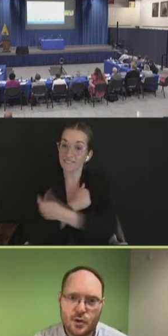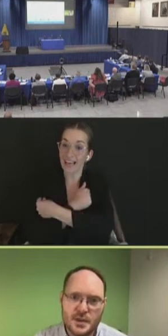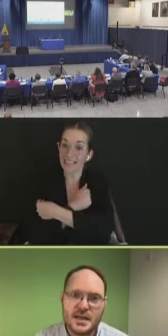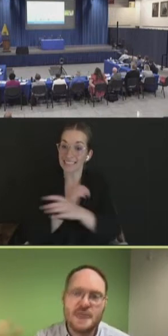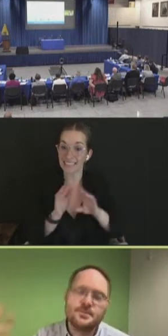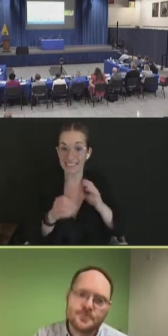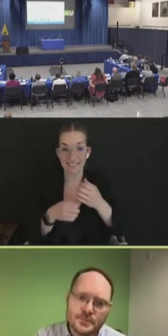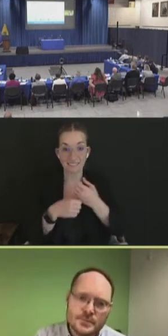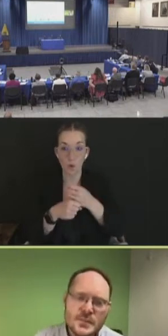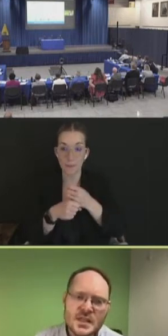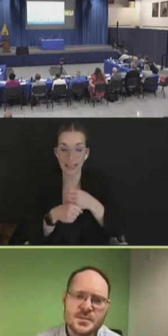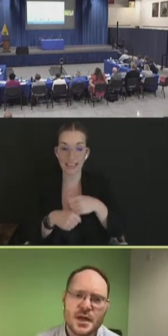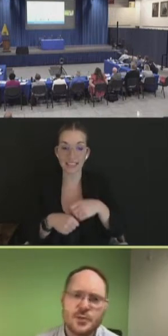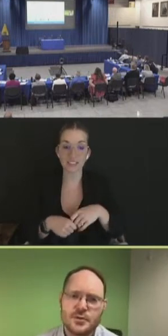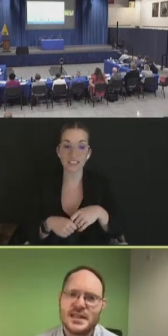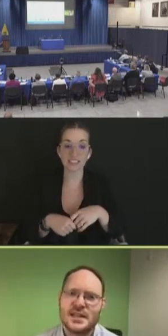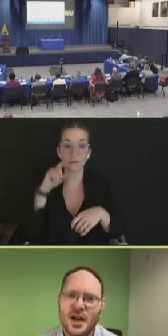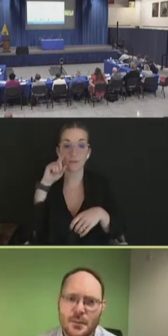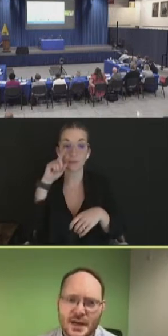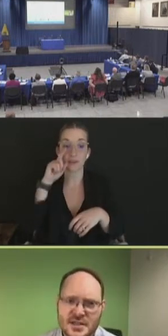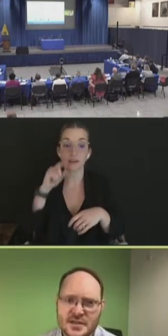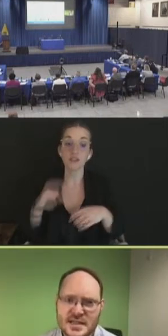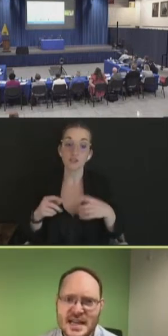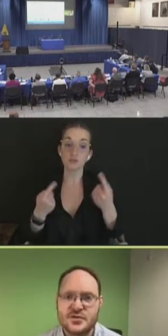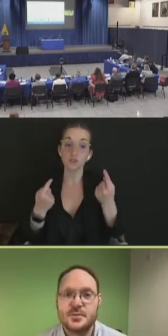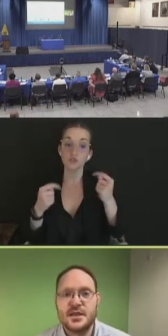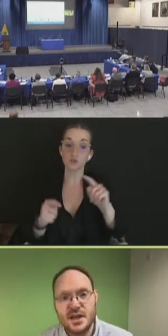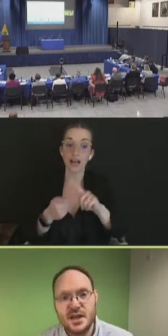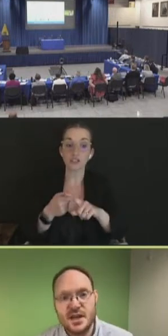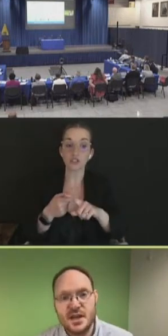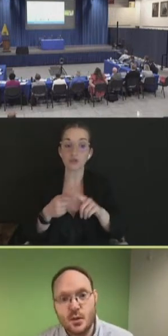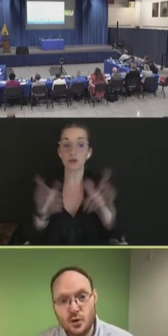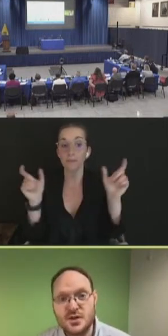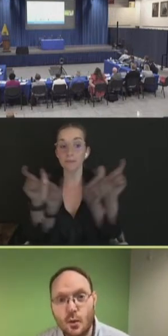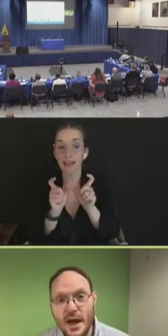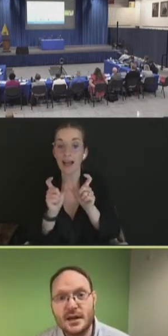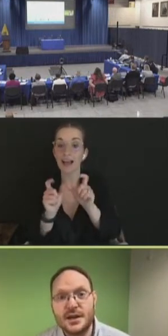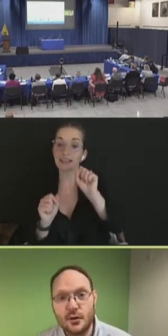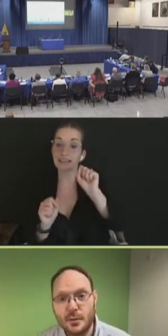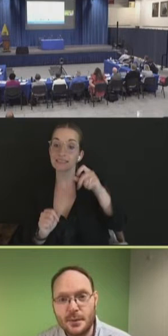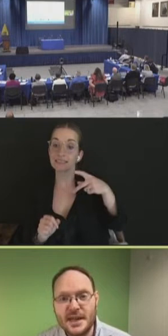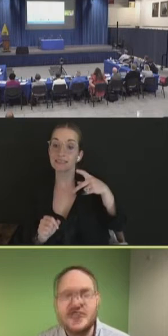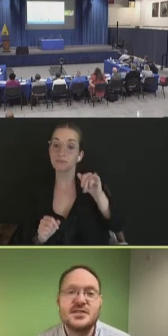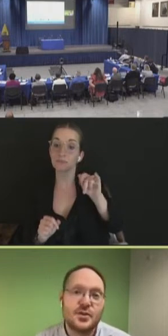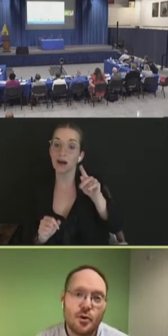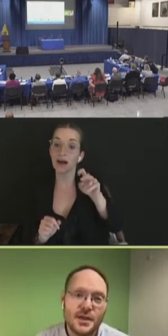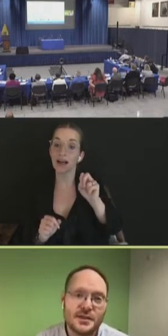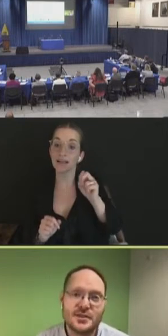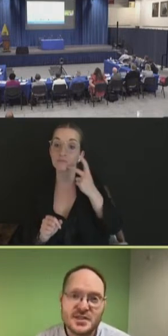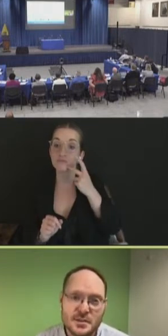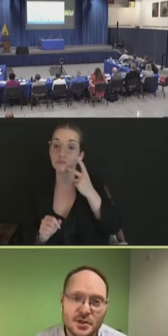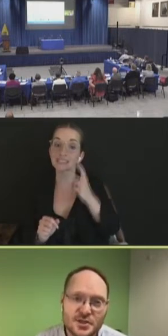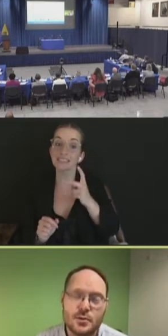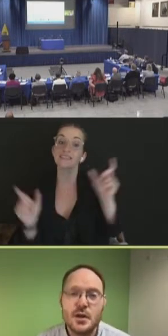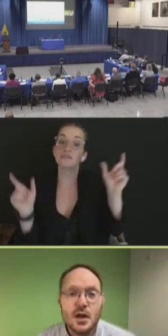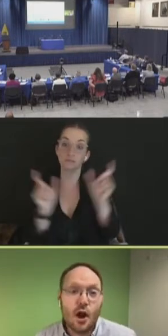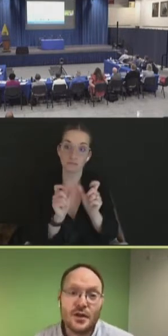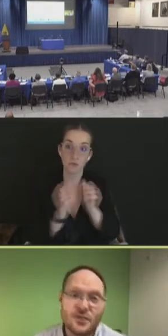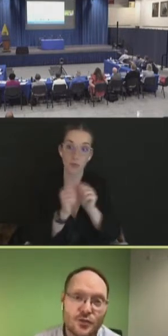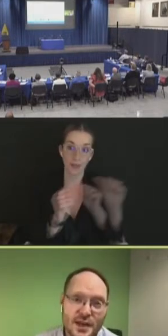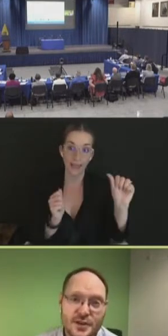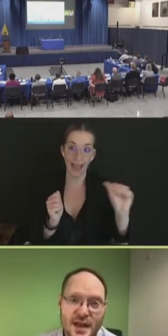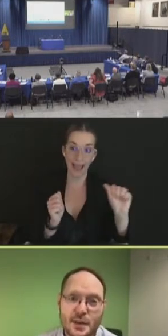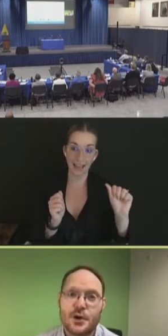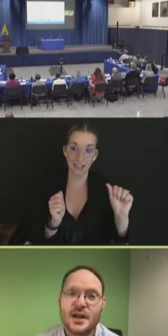both the RBD, the spike protein, and the combination of these adjuvants, because they work so well in all the populations to a point that they're similar to or